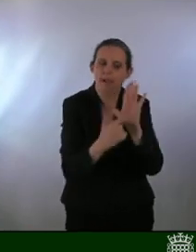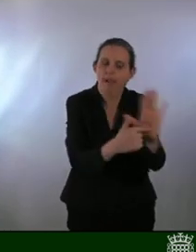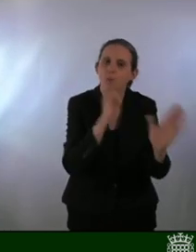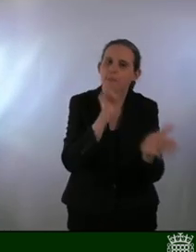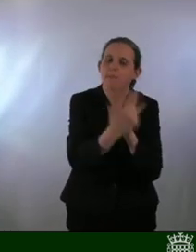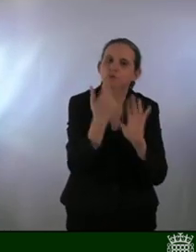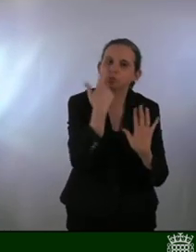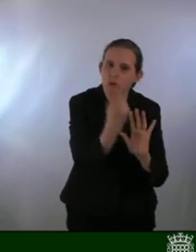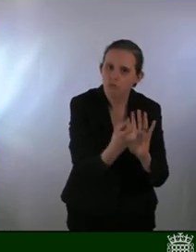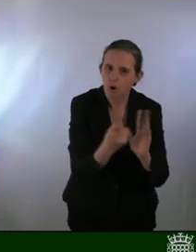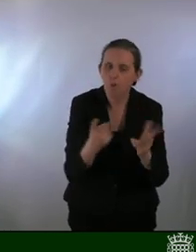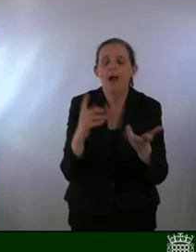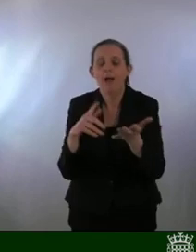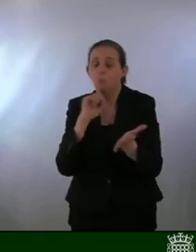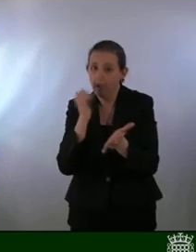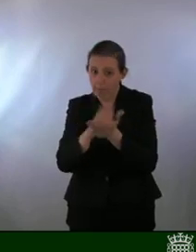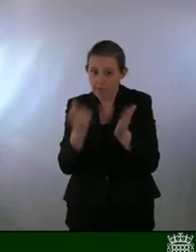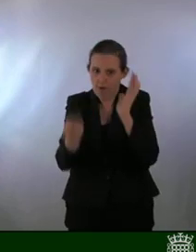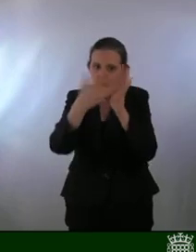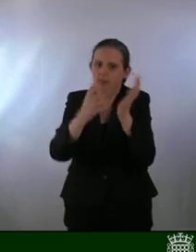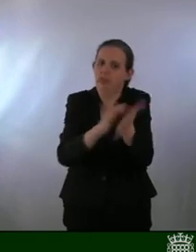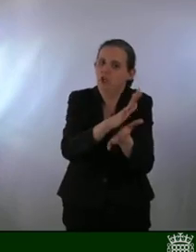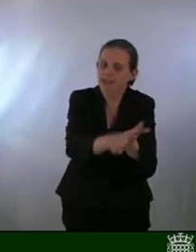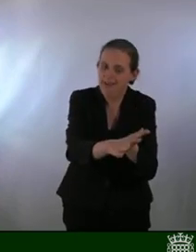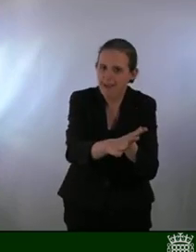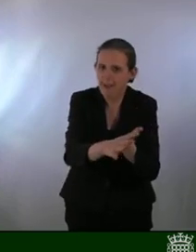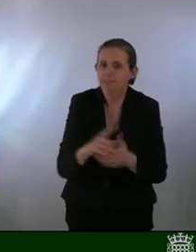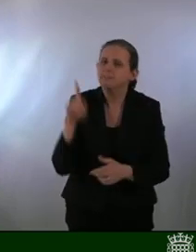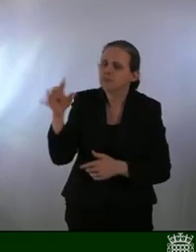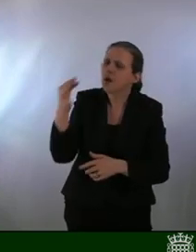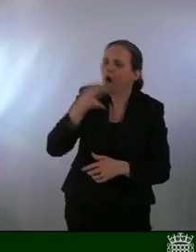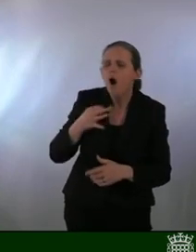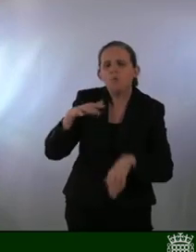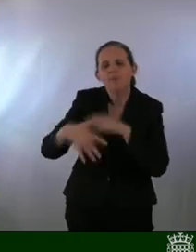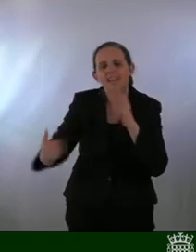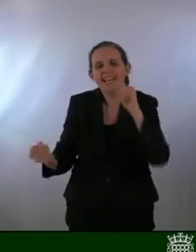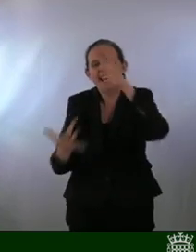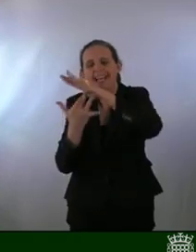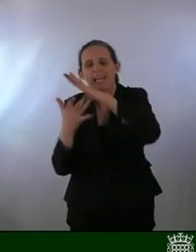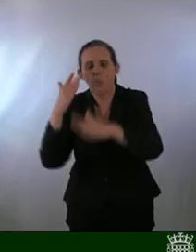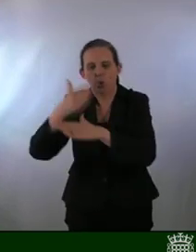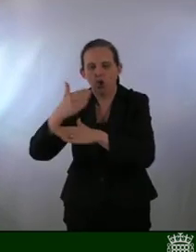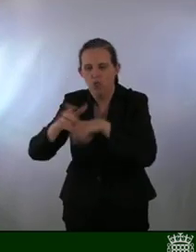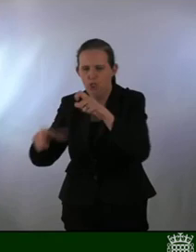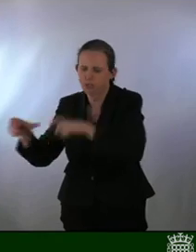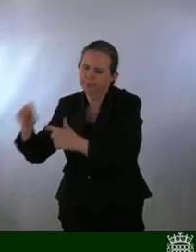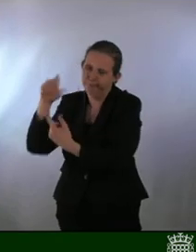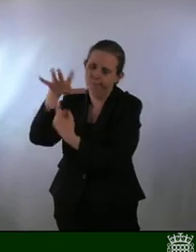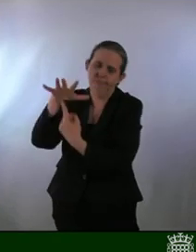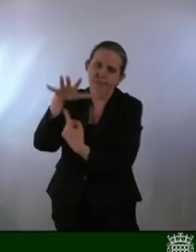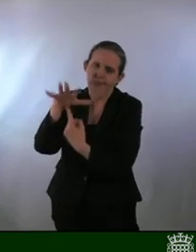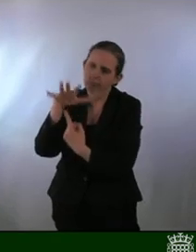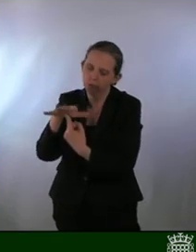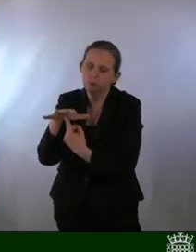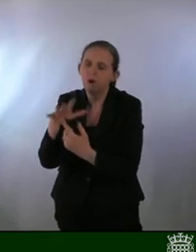itself on Thursday. The point that he makes about key workers is incredibly important, and I'm